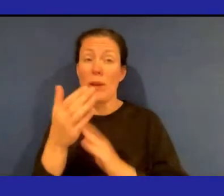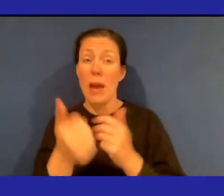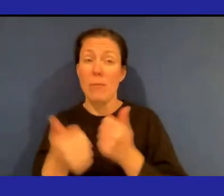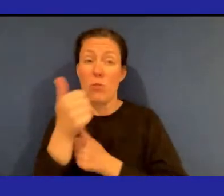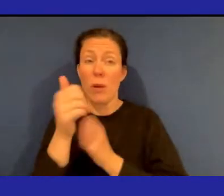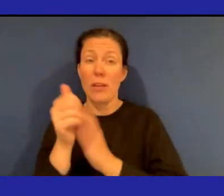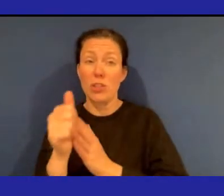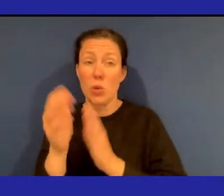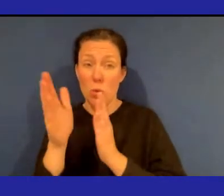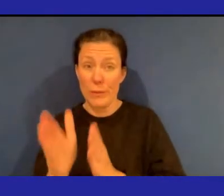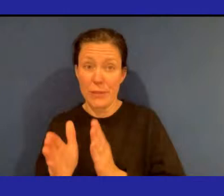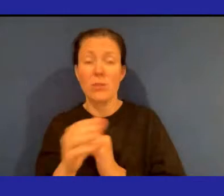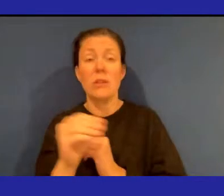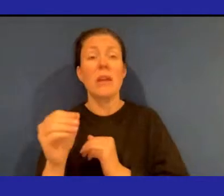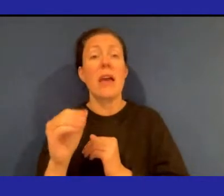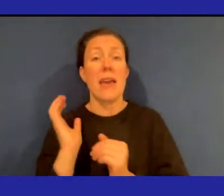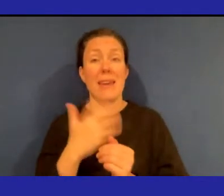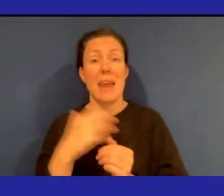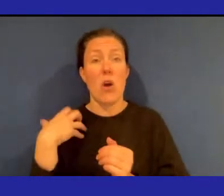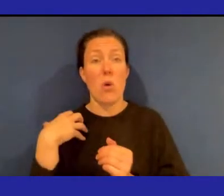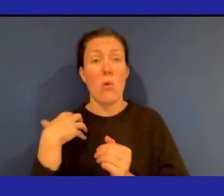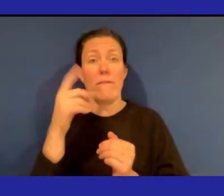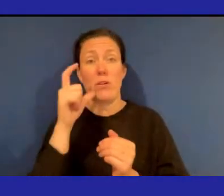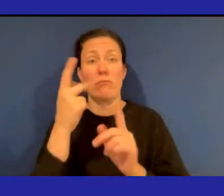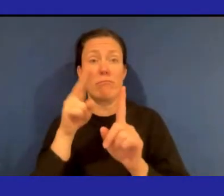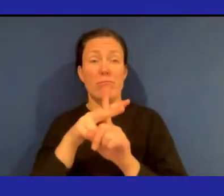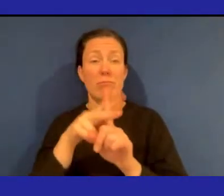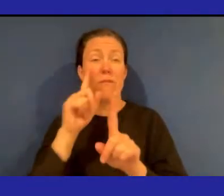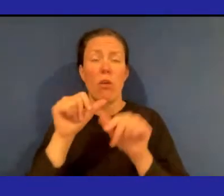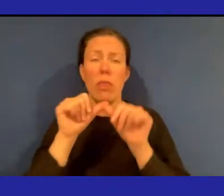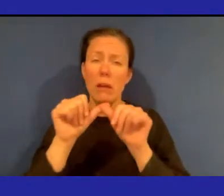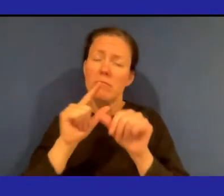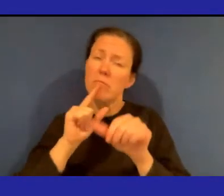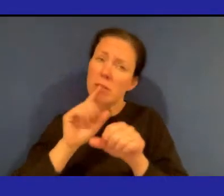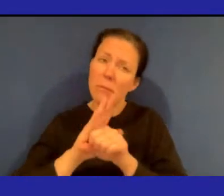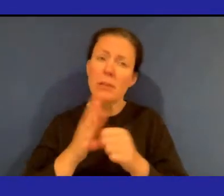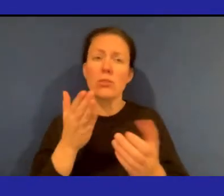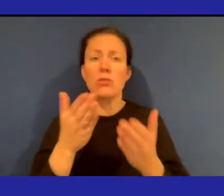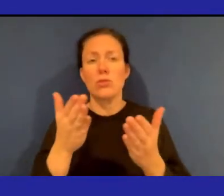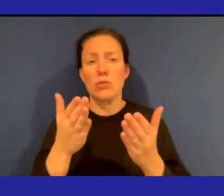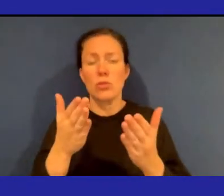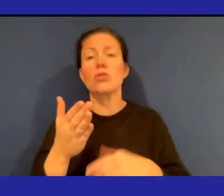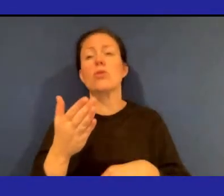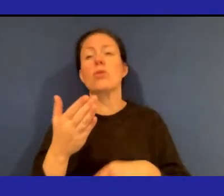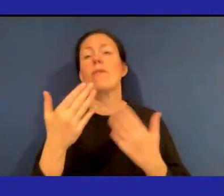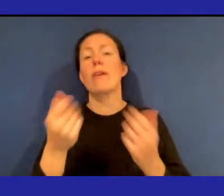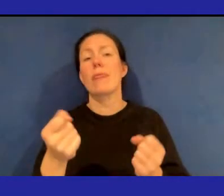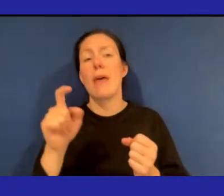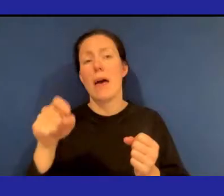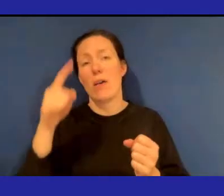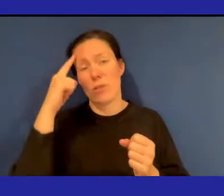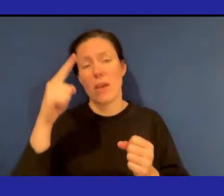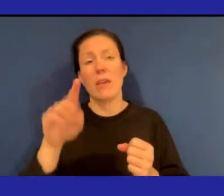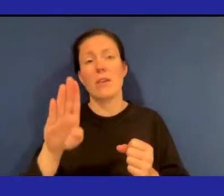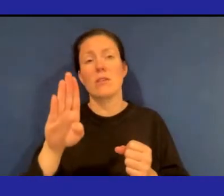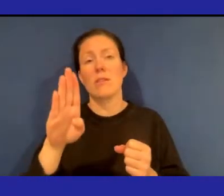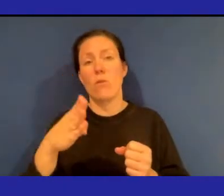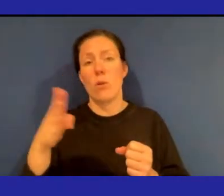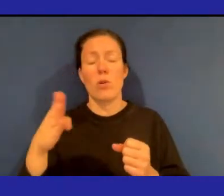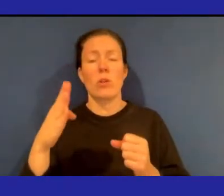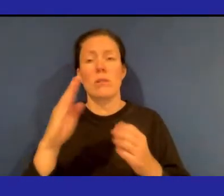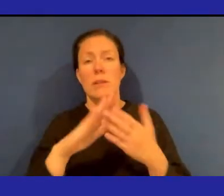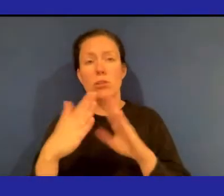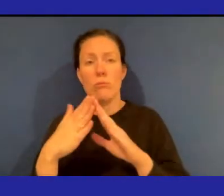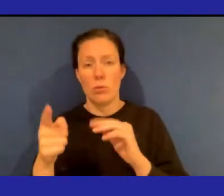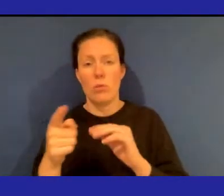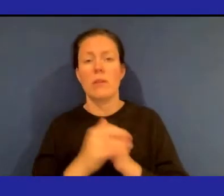and our elected officials for their tireless commitment to serving the health care needs of our Brooklyn community. This concludes